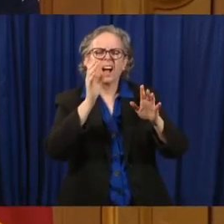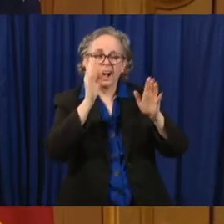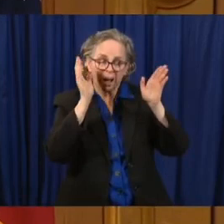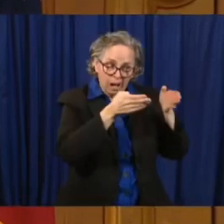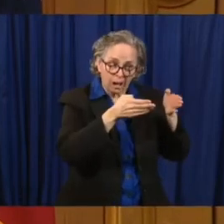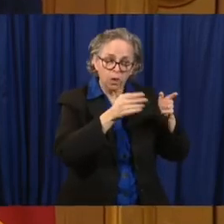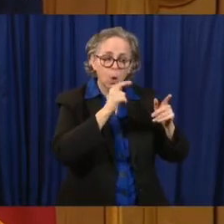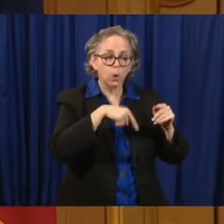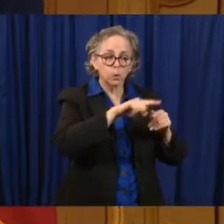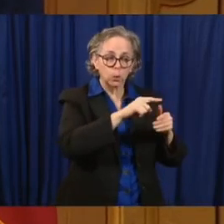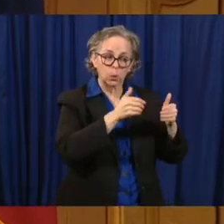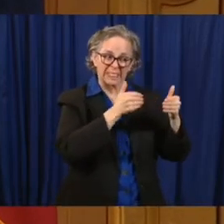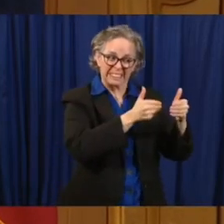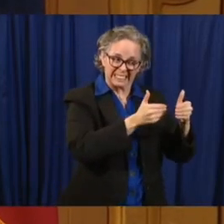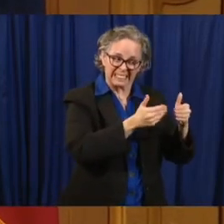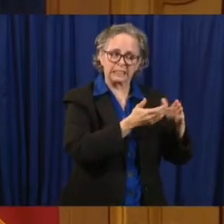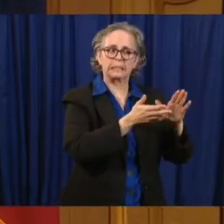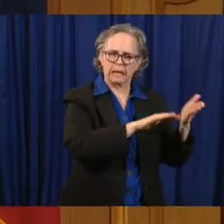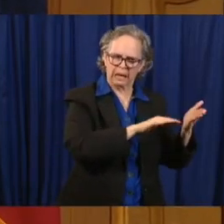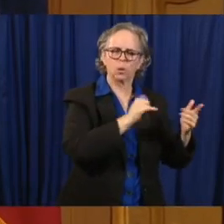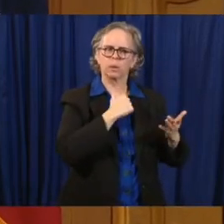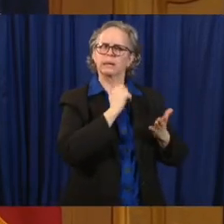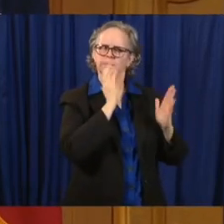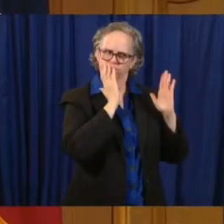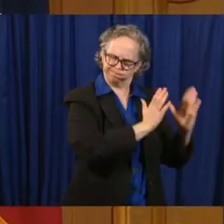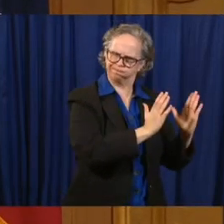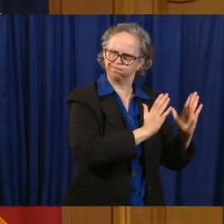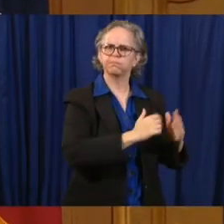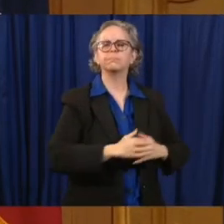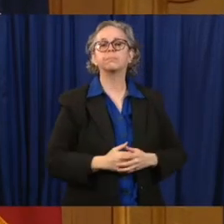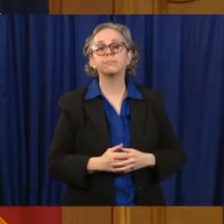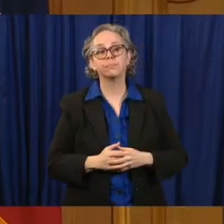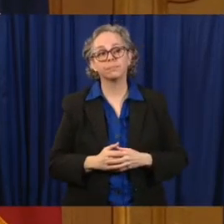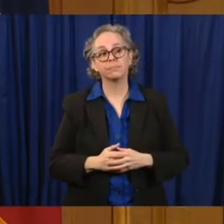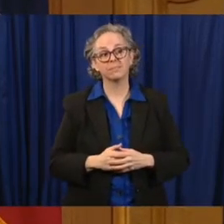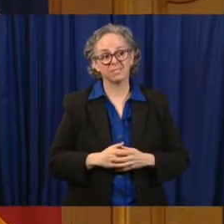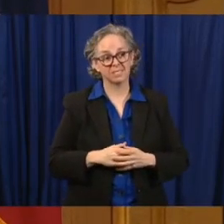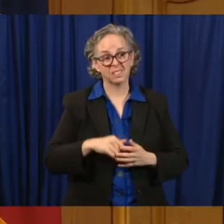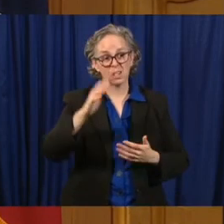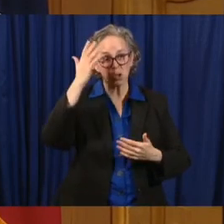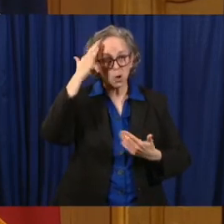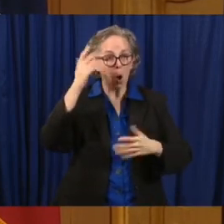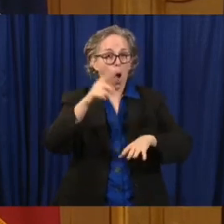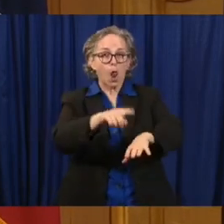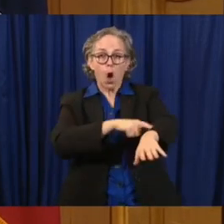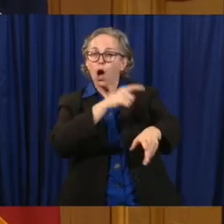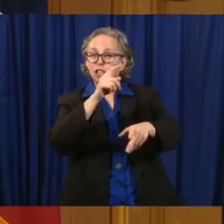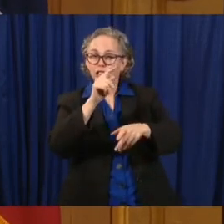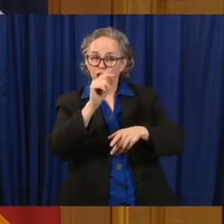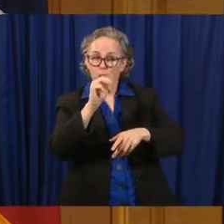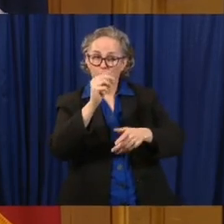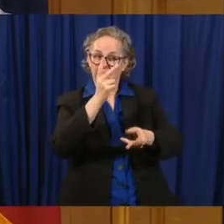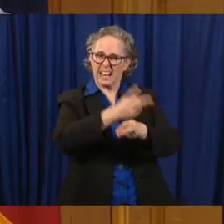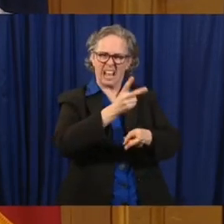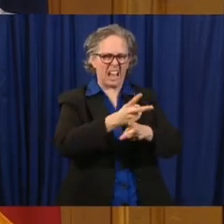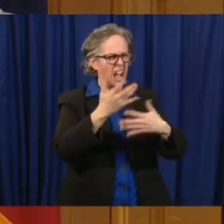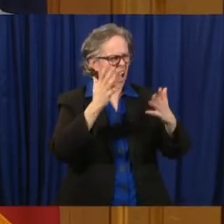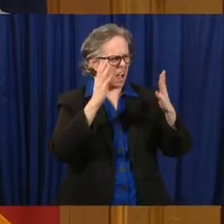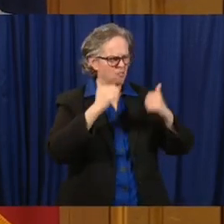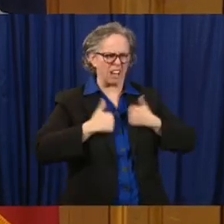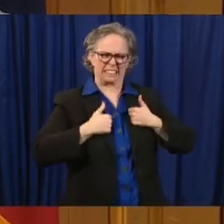We know long-term care facility residents can be extremely vulnerable to infectious disease,